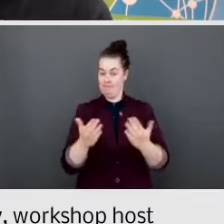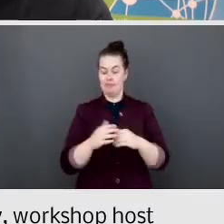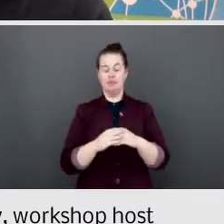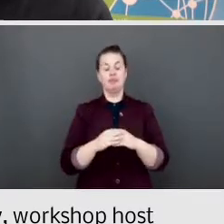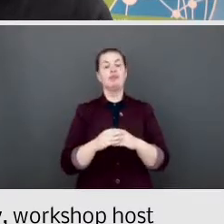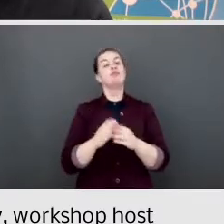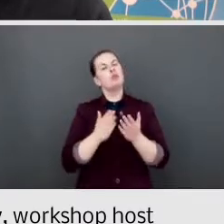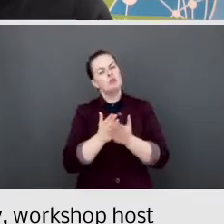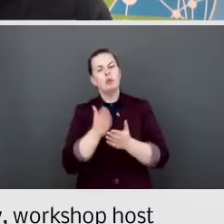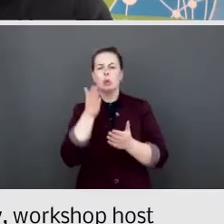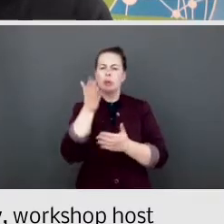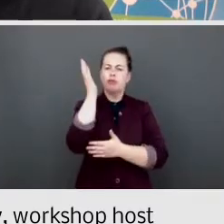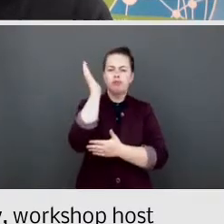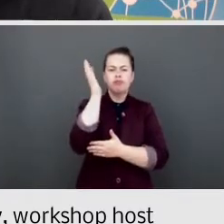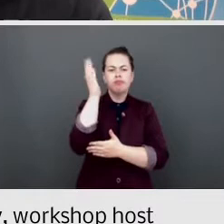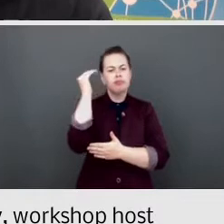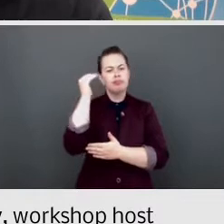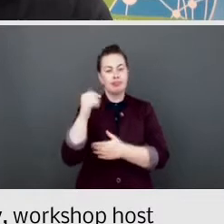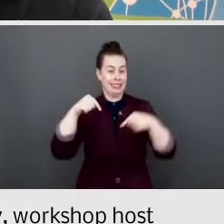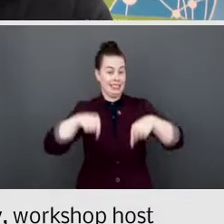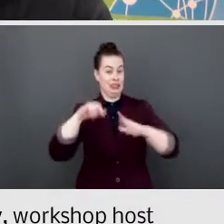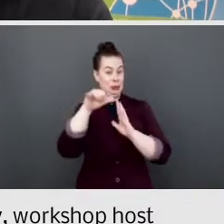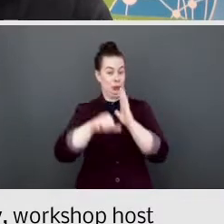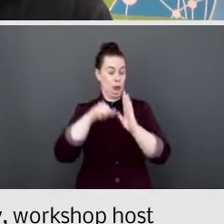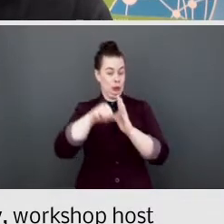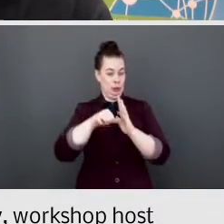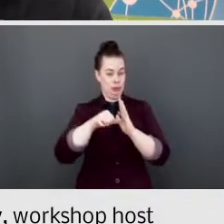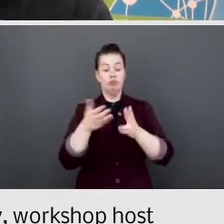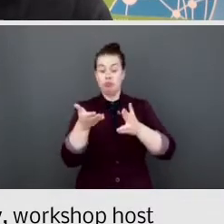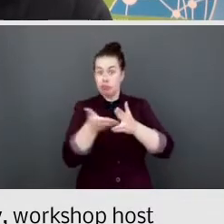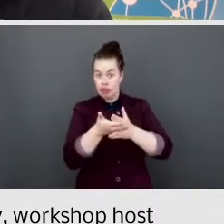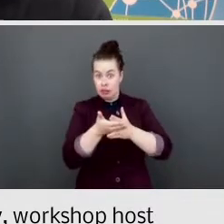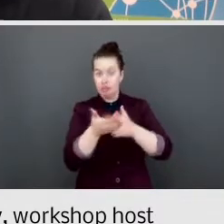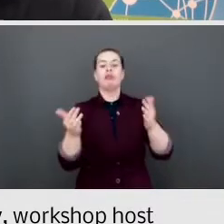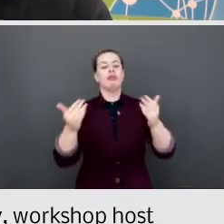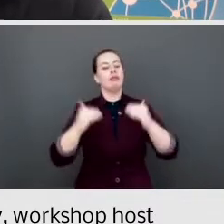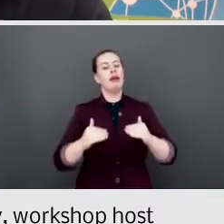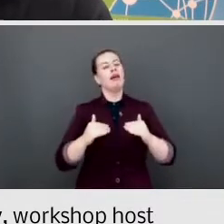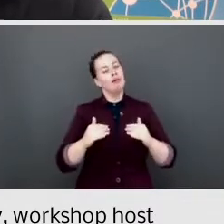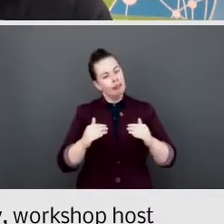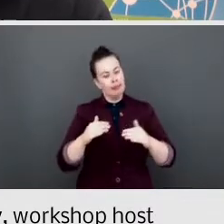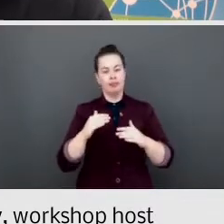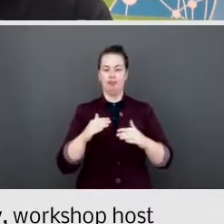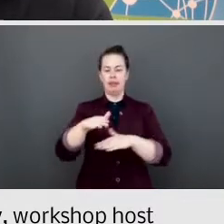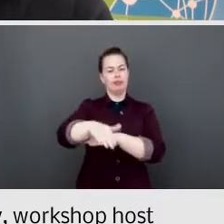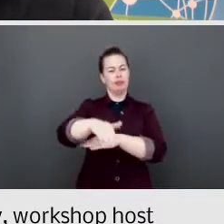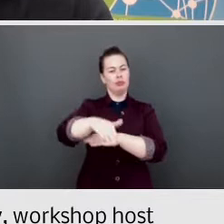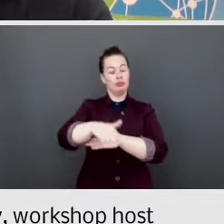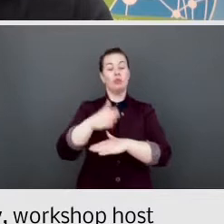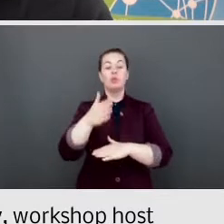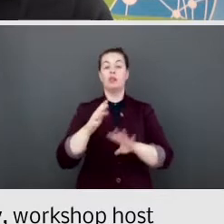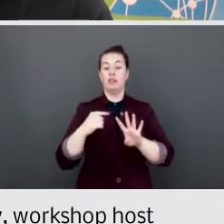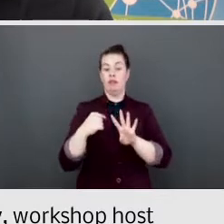stream. Later on, you will hear several talks here on YouTube. Afterwards, in the afternoon, you